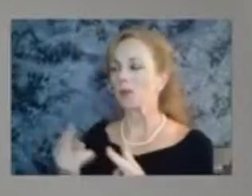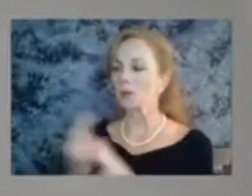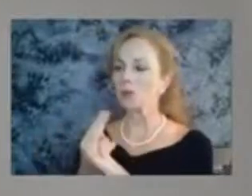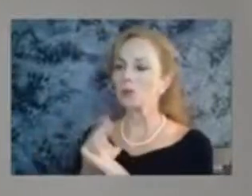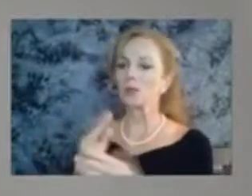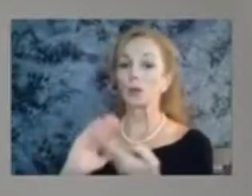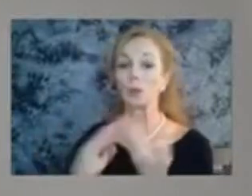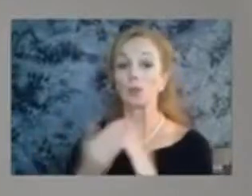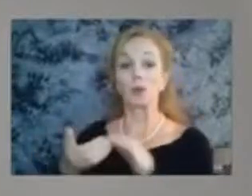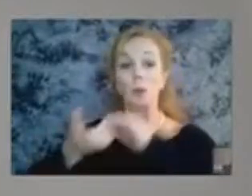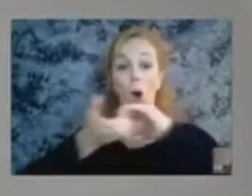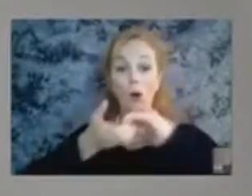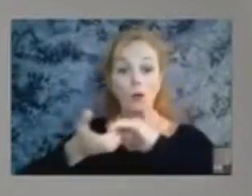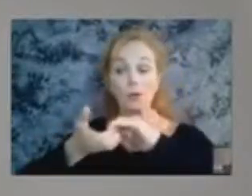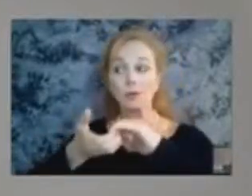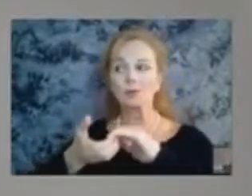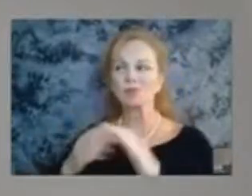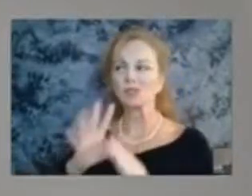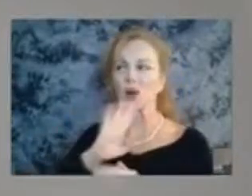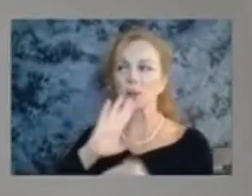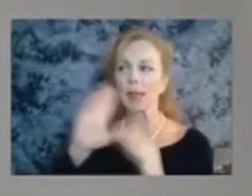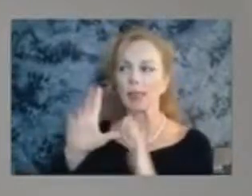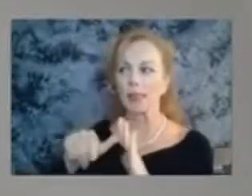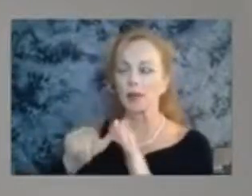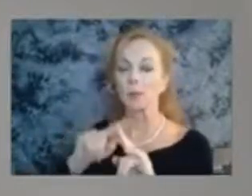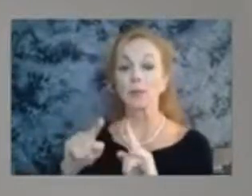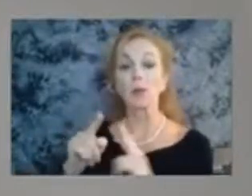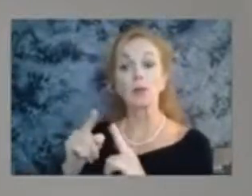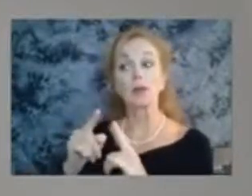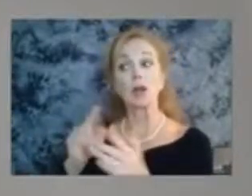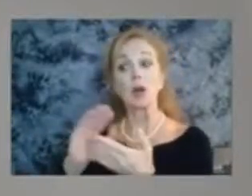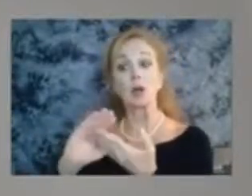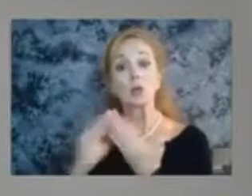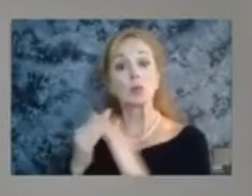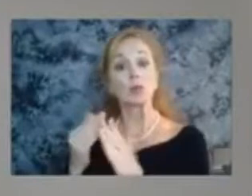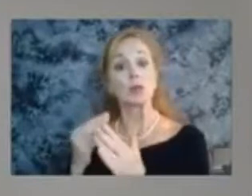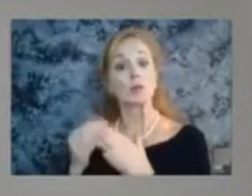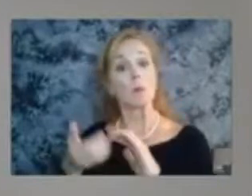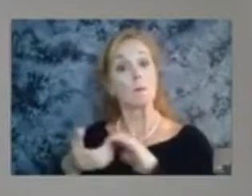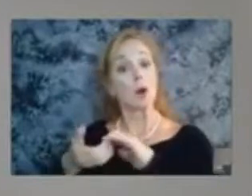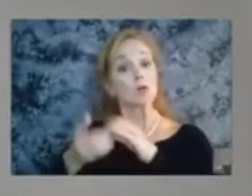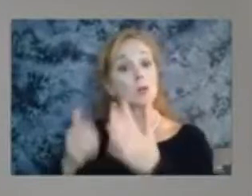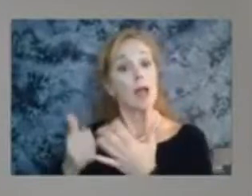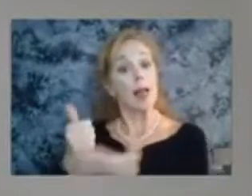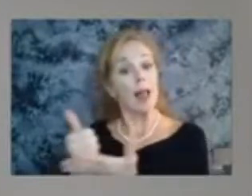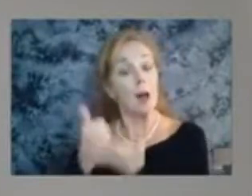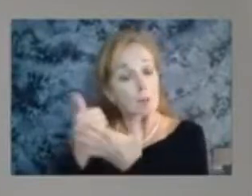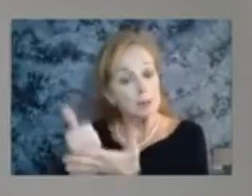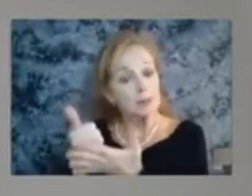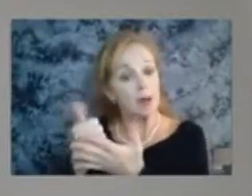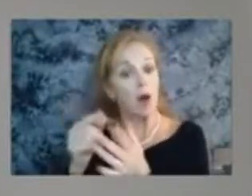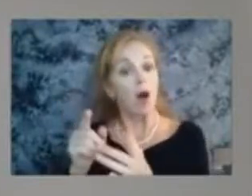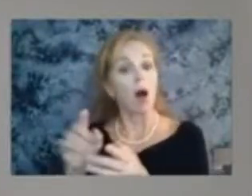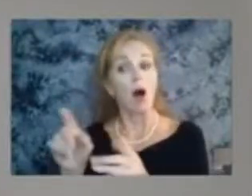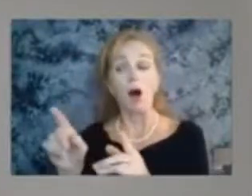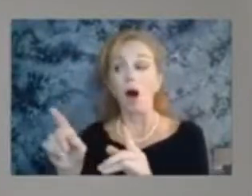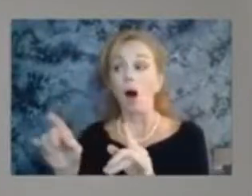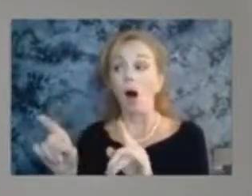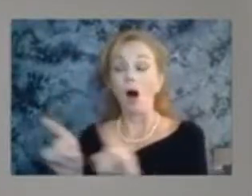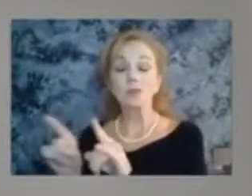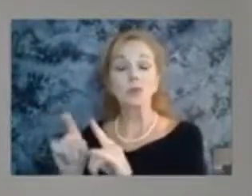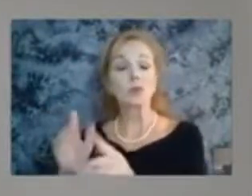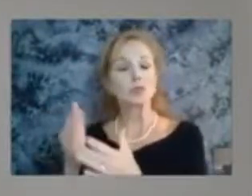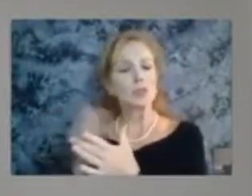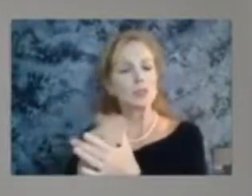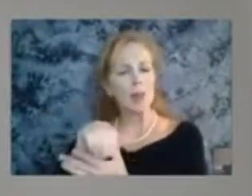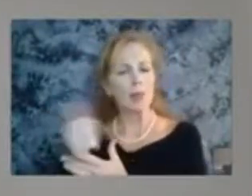talk about a little bit later, that they would be able to help us close that gap towards middle. And we also have some other things that we're going to share with you in just a few minutes